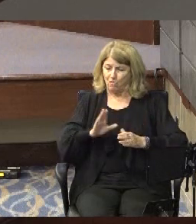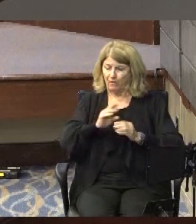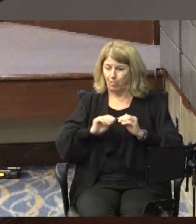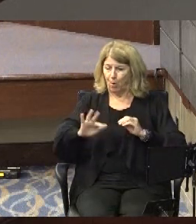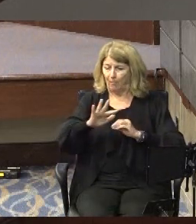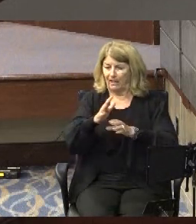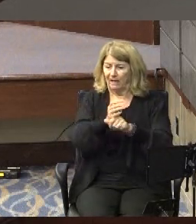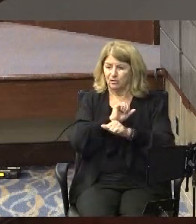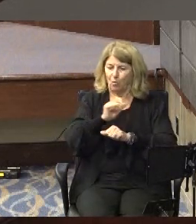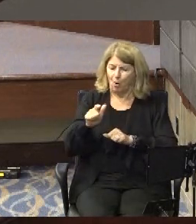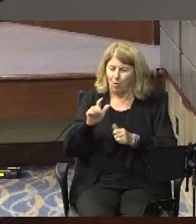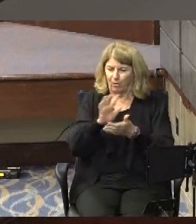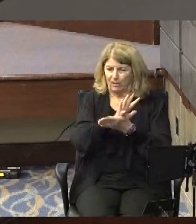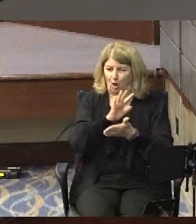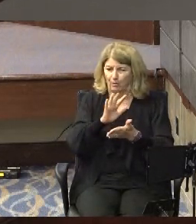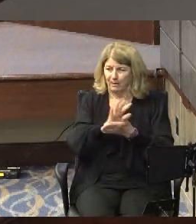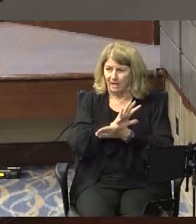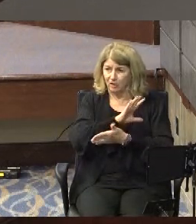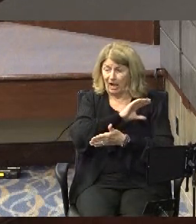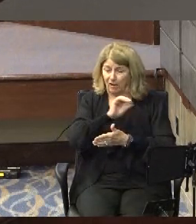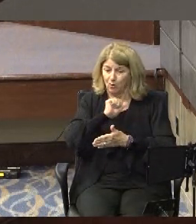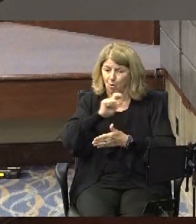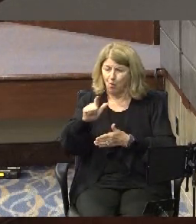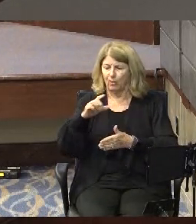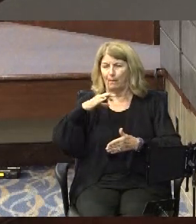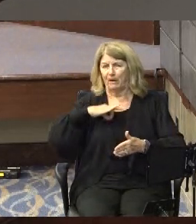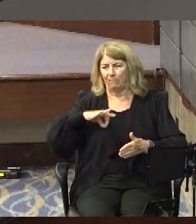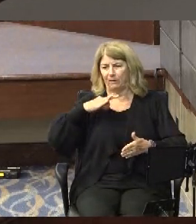all the documentation and